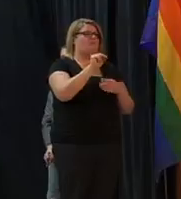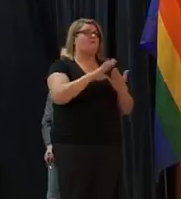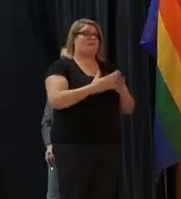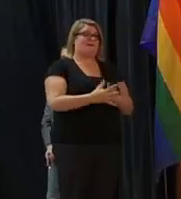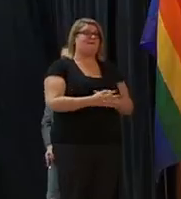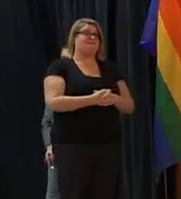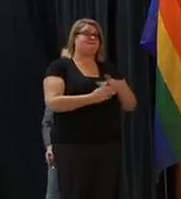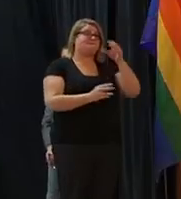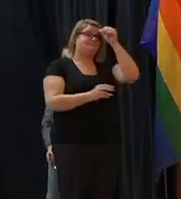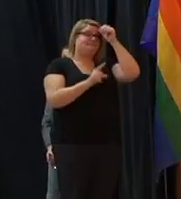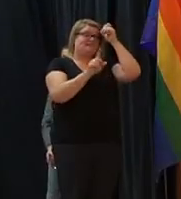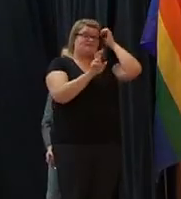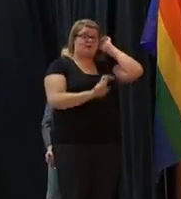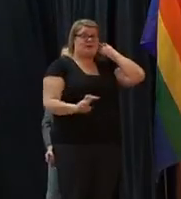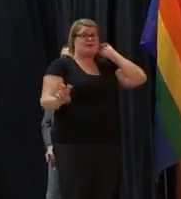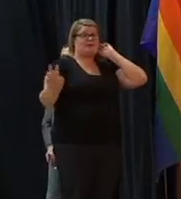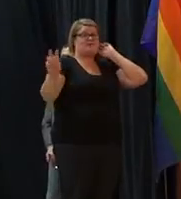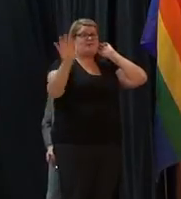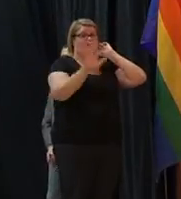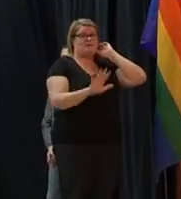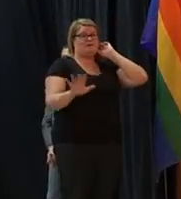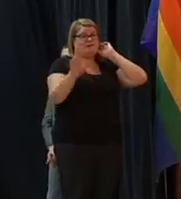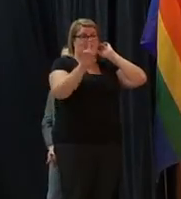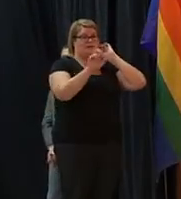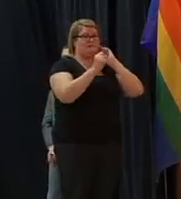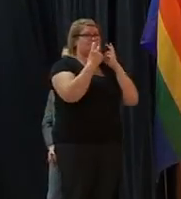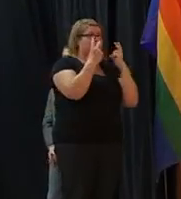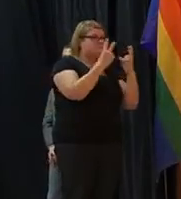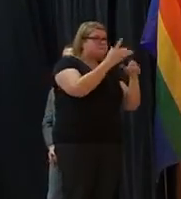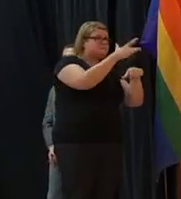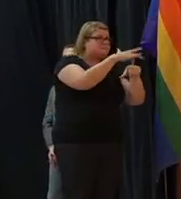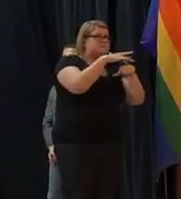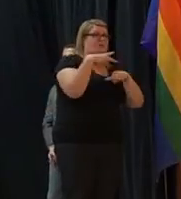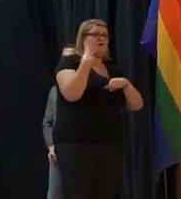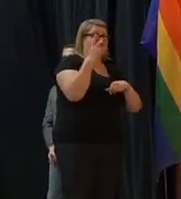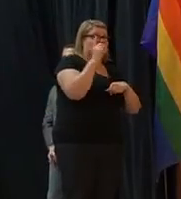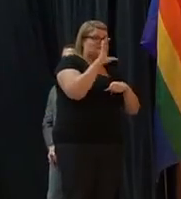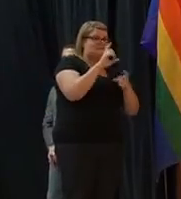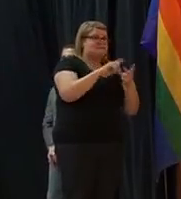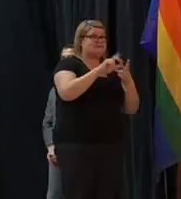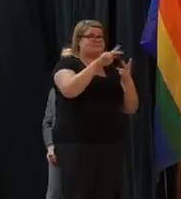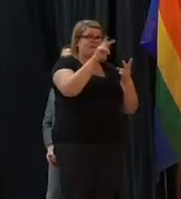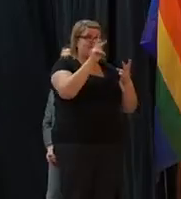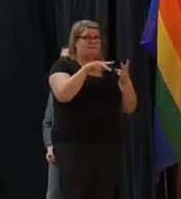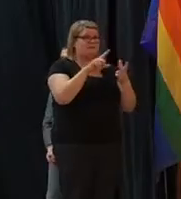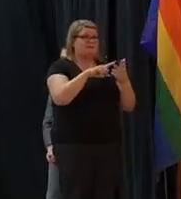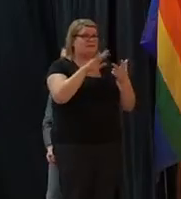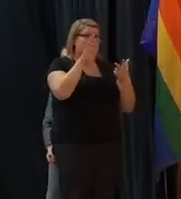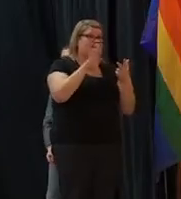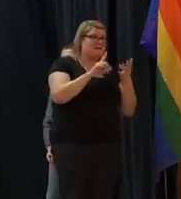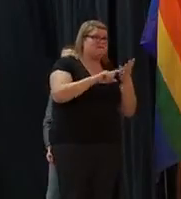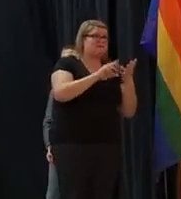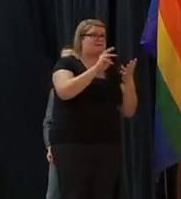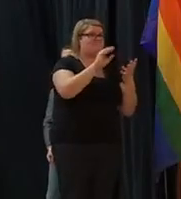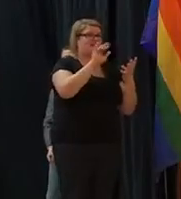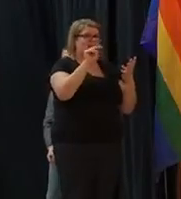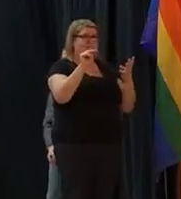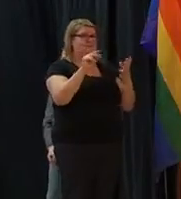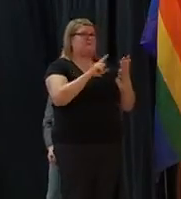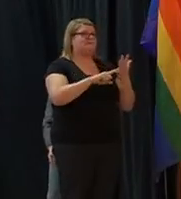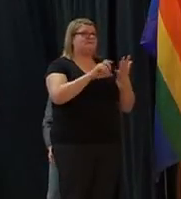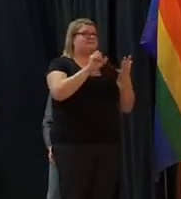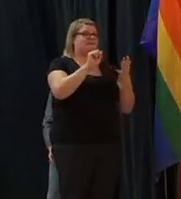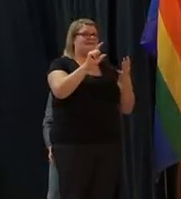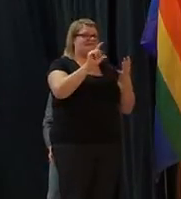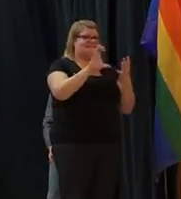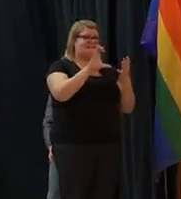communities. They've traveled across the United States, visiting Washington, D.C., Philadelphia, Boston, Minneapolis,